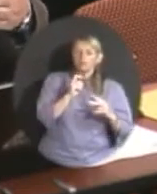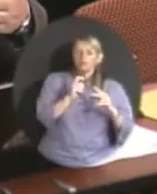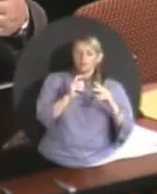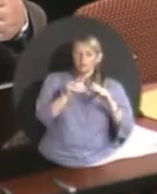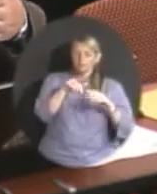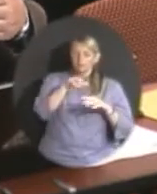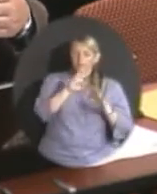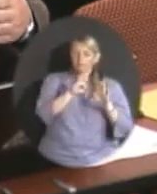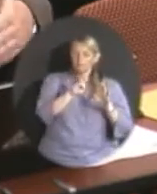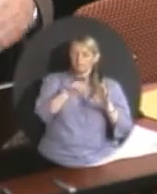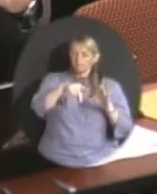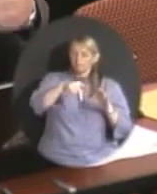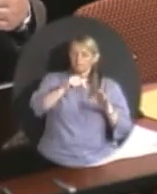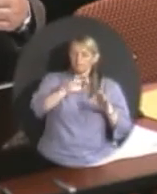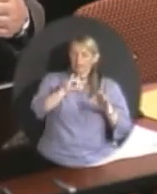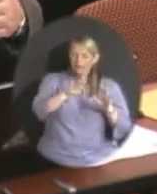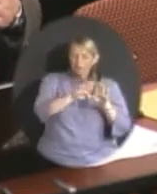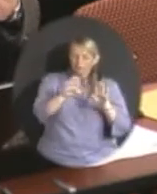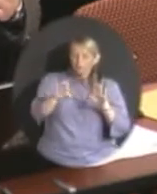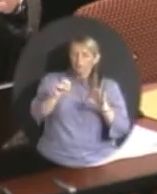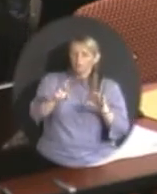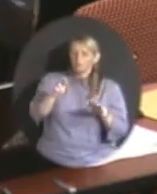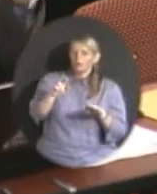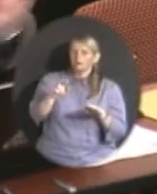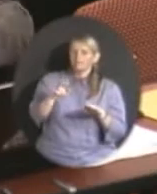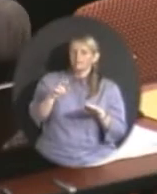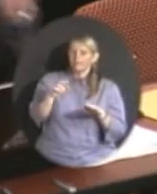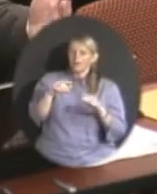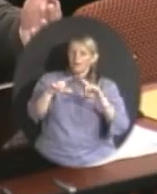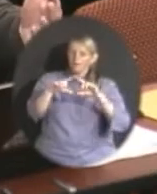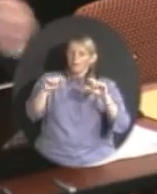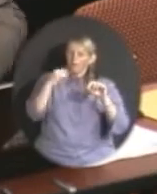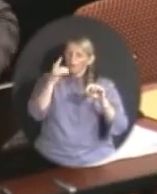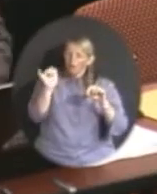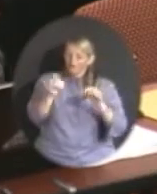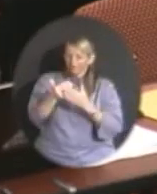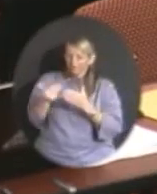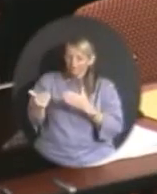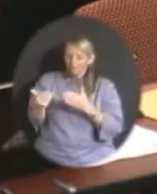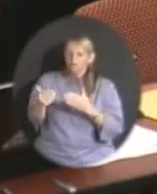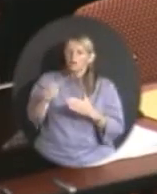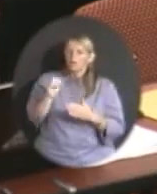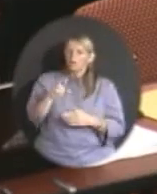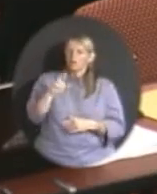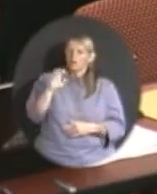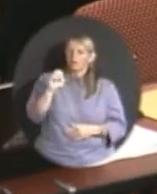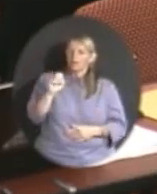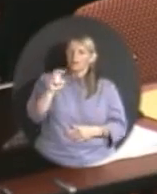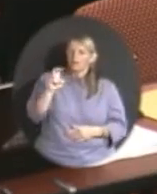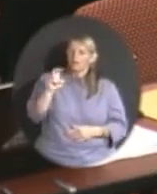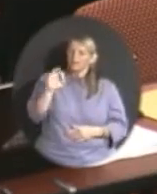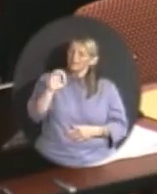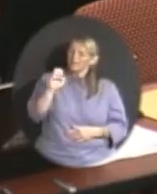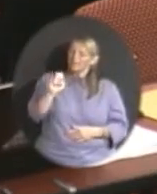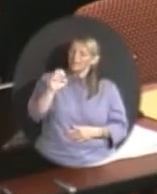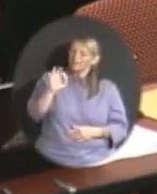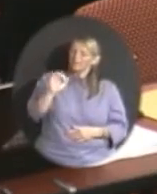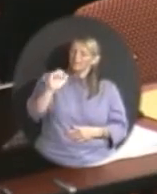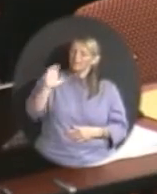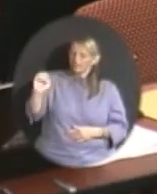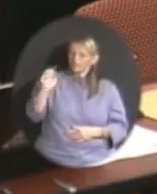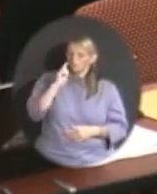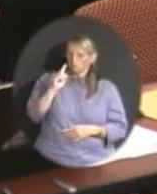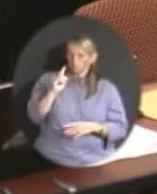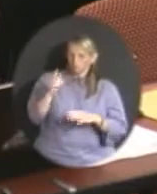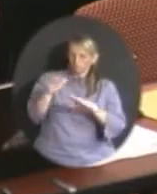is a brick-looking material, or EFS will cover all of the concrete block that's going up now. That's just the basic structure.